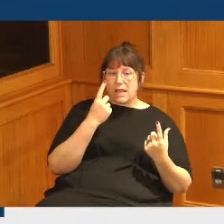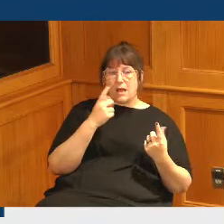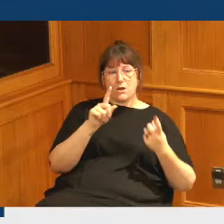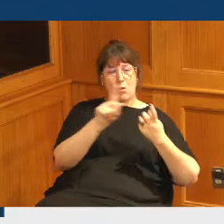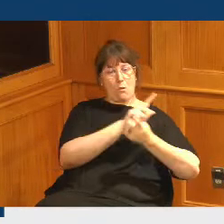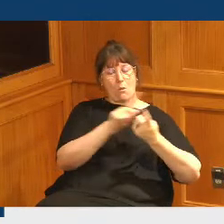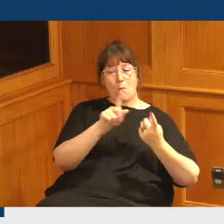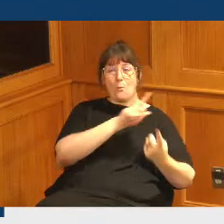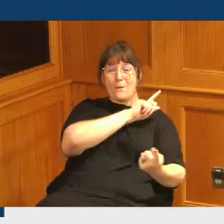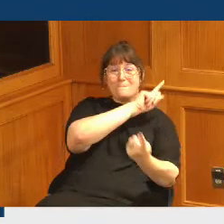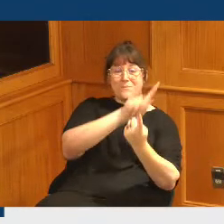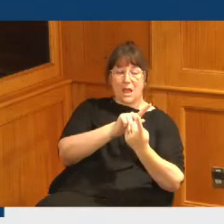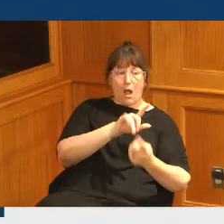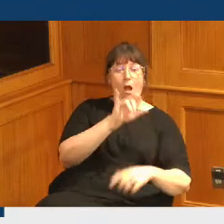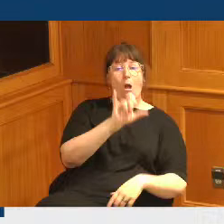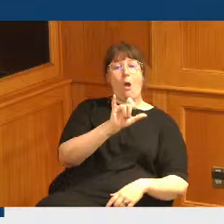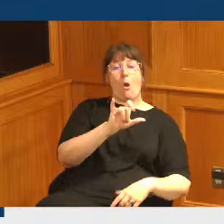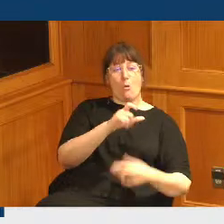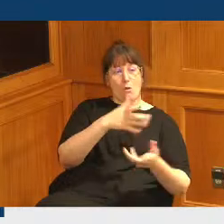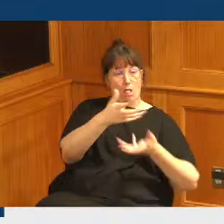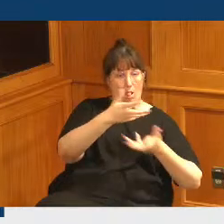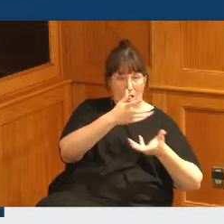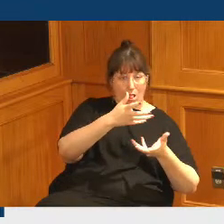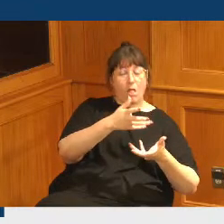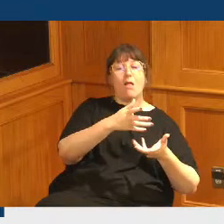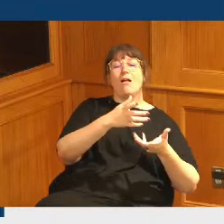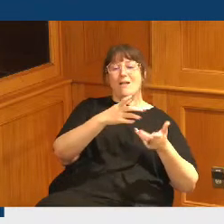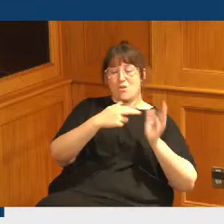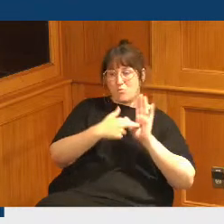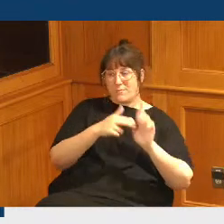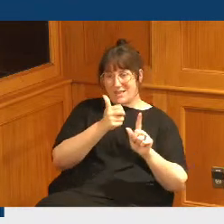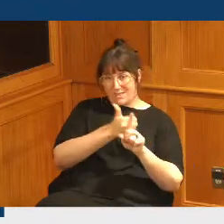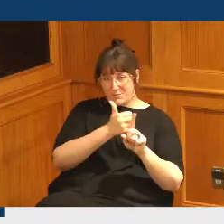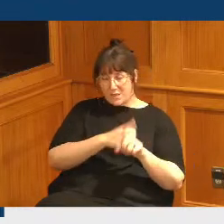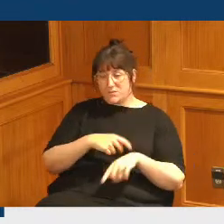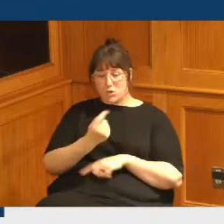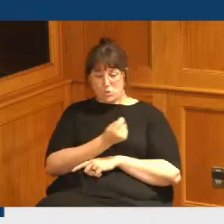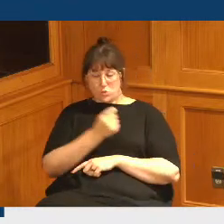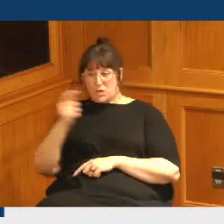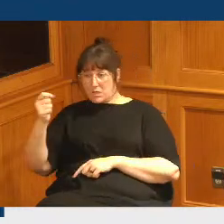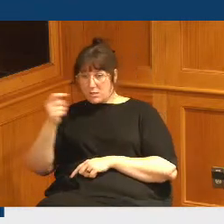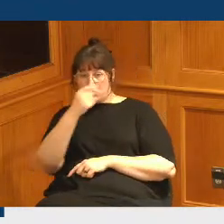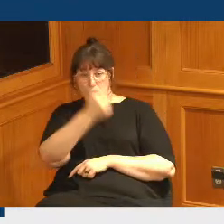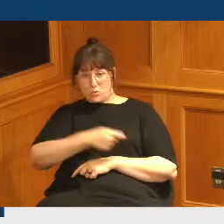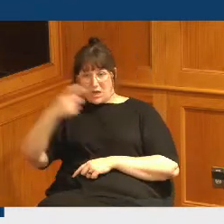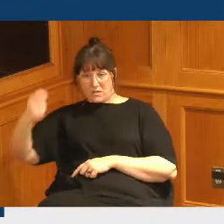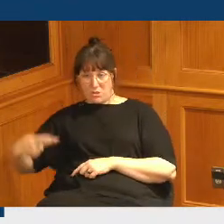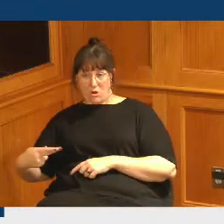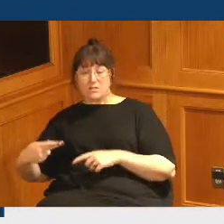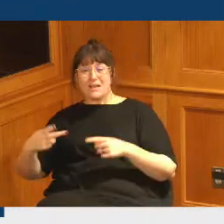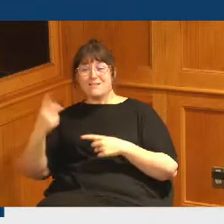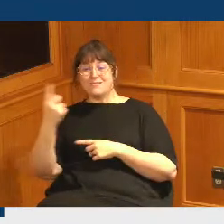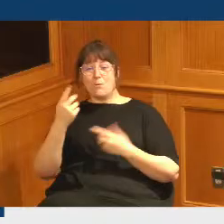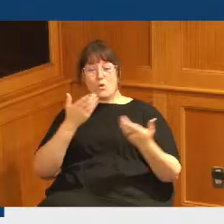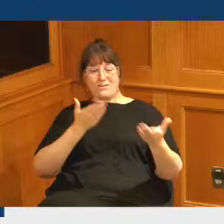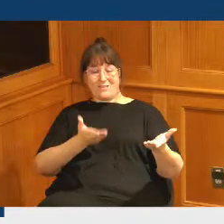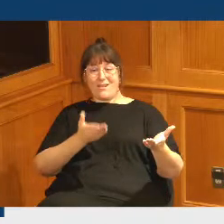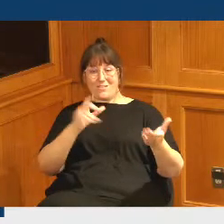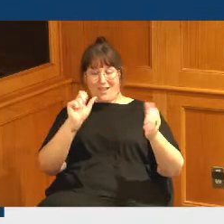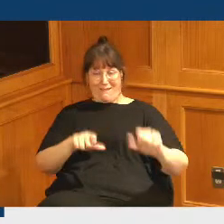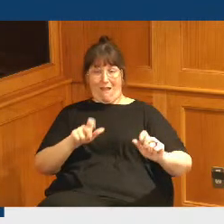funded by the city of Cincinnati, that program, on Tuesdays and Thursdays, there's someone there to represent these people in that initial